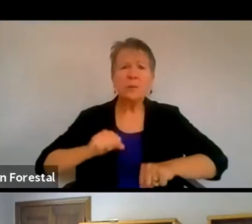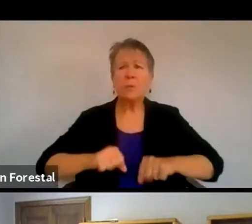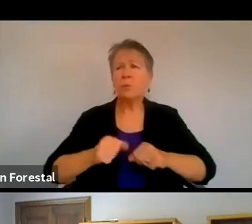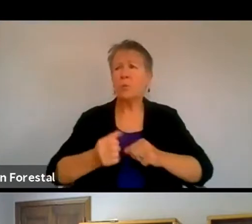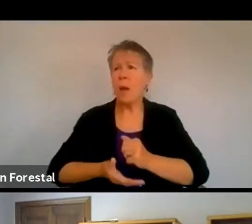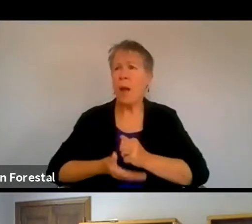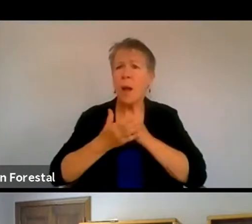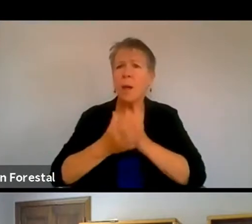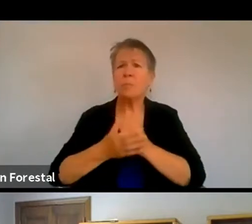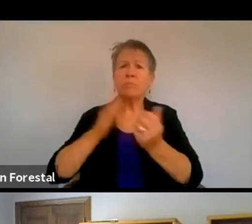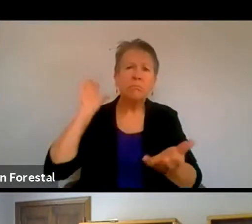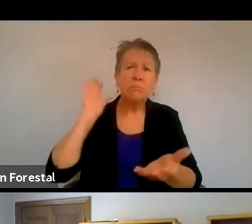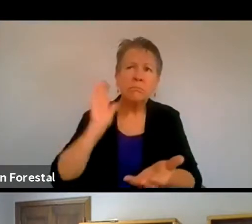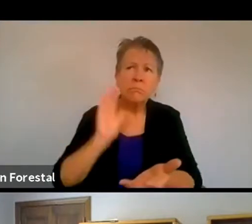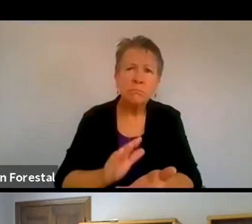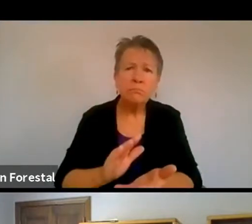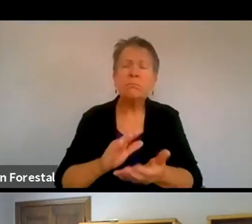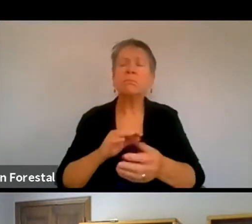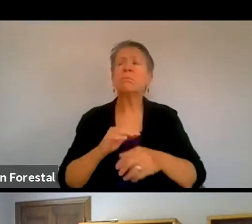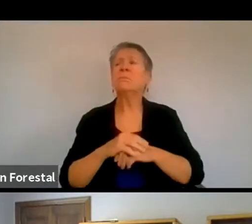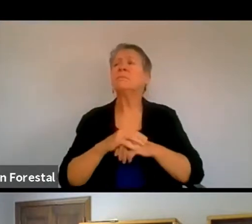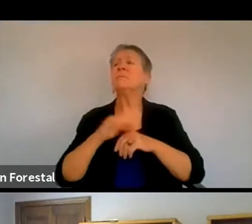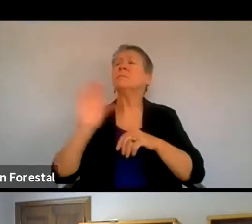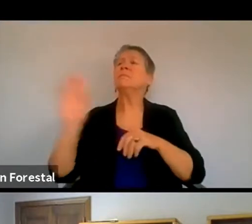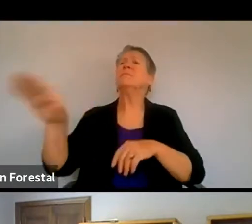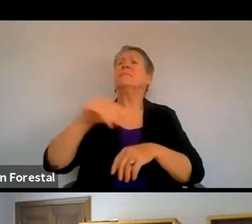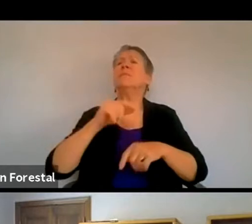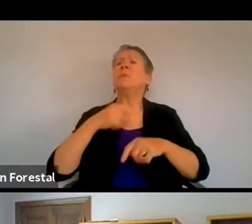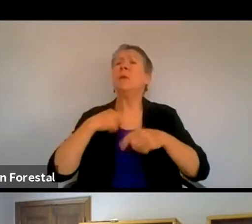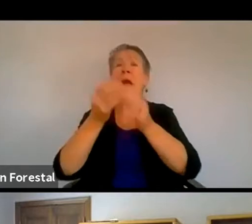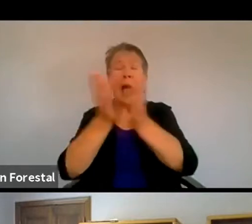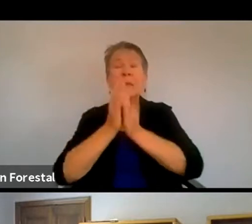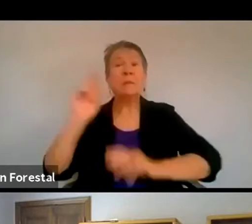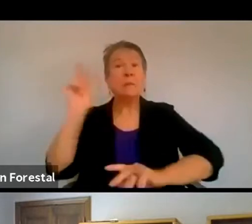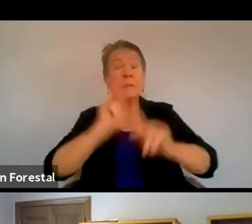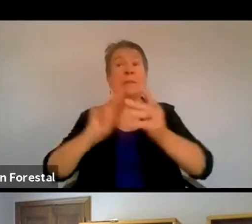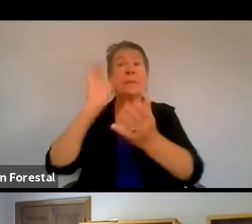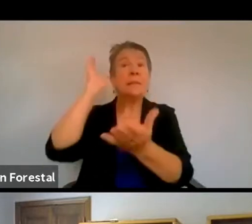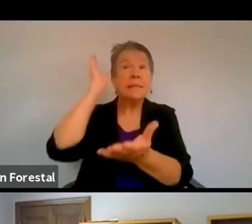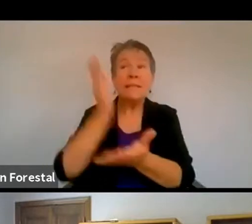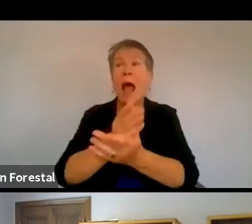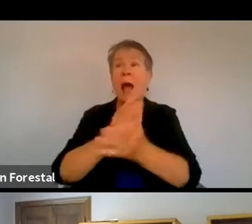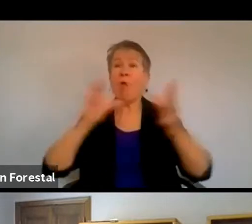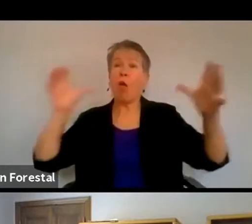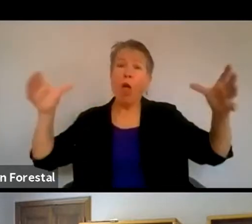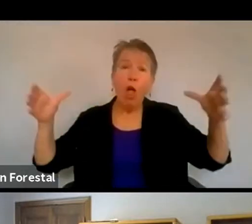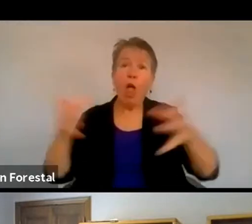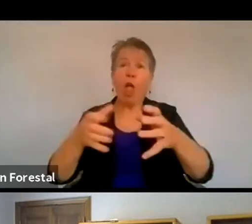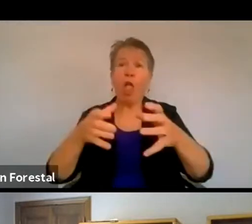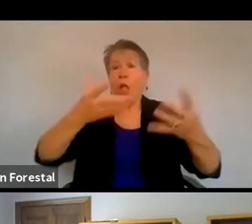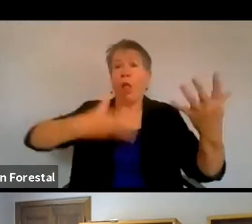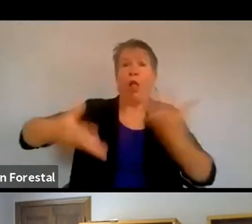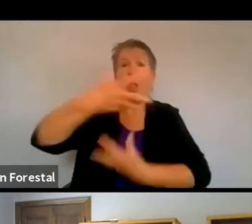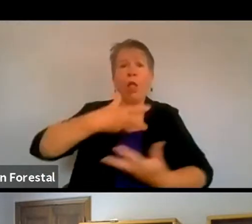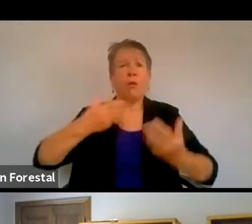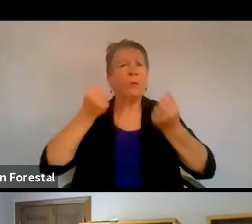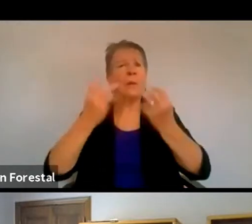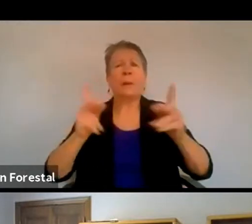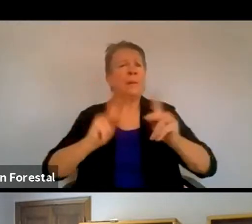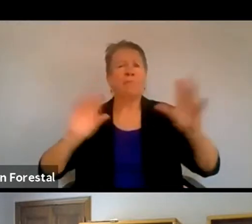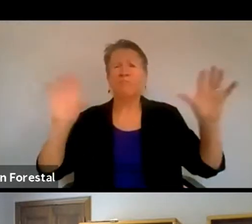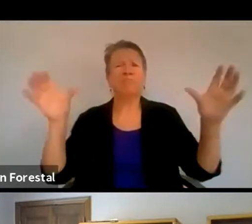And that to me is the two-sided lesson. There was a going away drinks